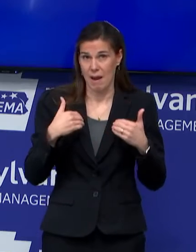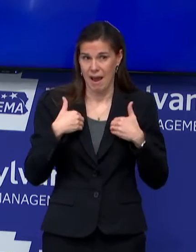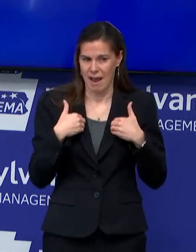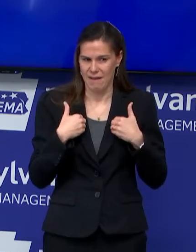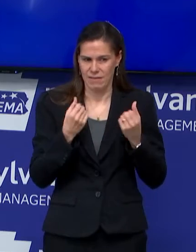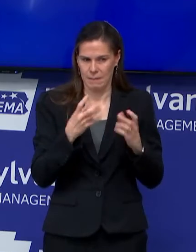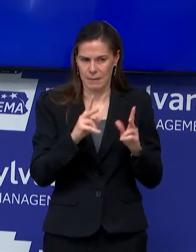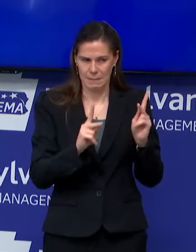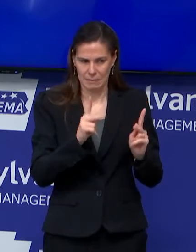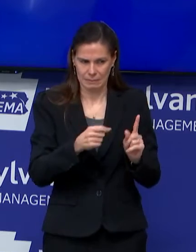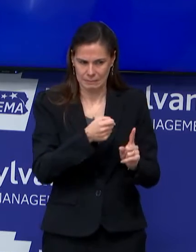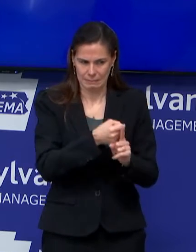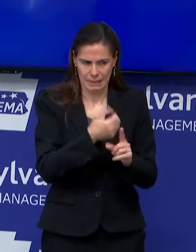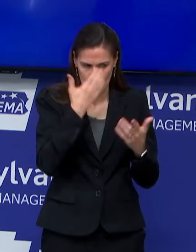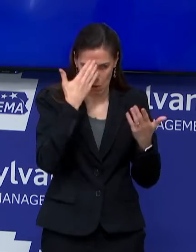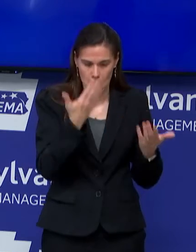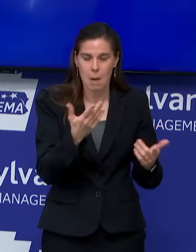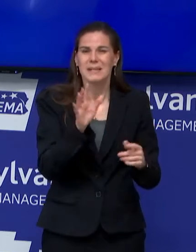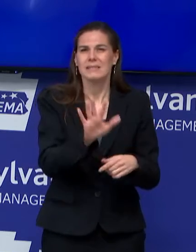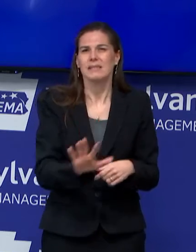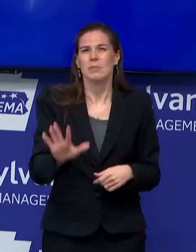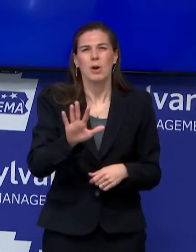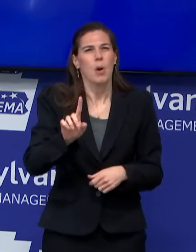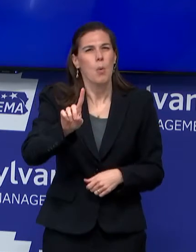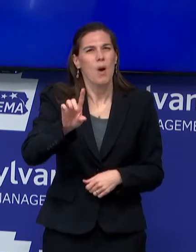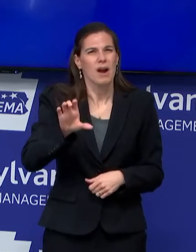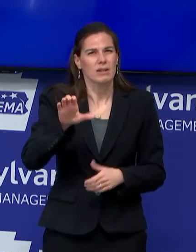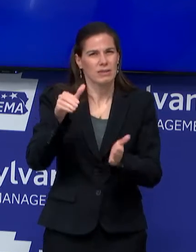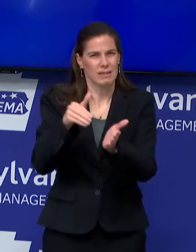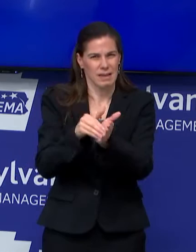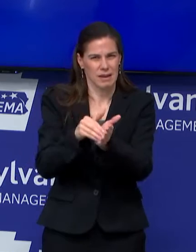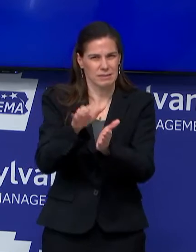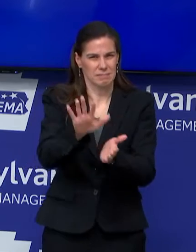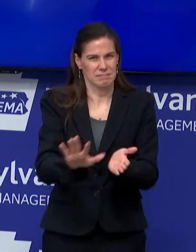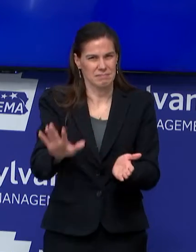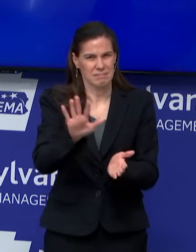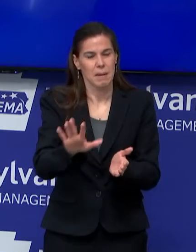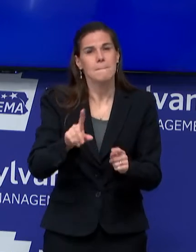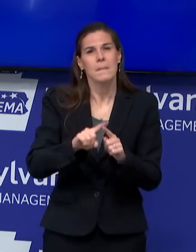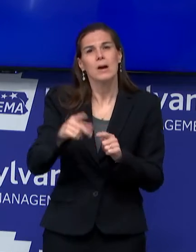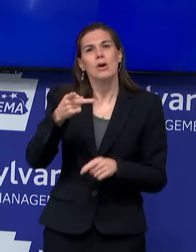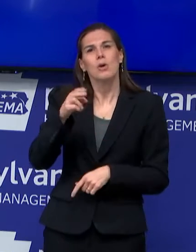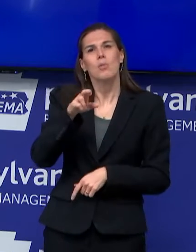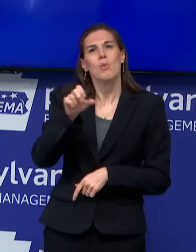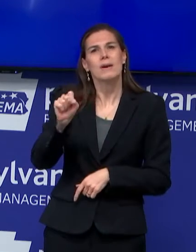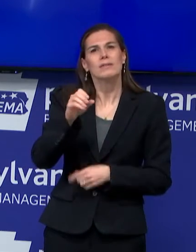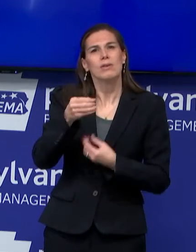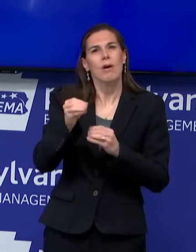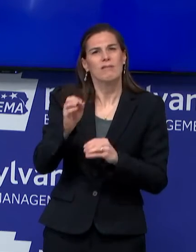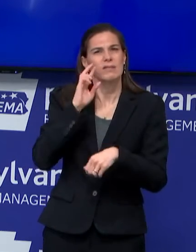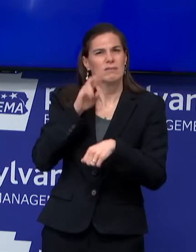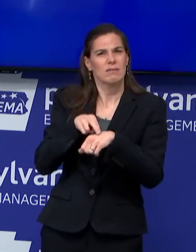I think in total, it was somewhere close to 100,000, but I'm going to refer to our press office just to confirm that for you.